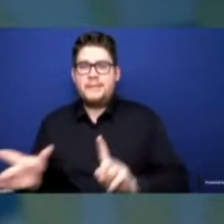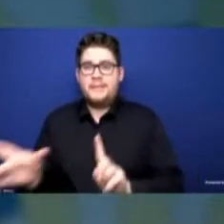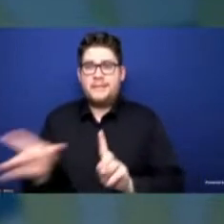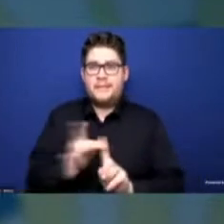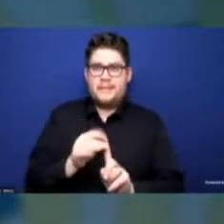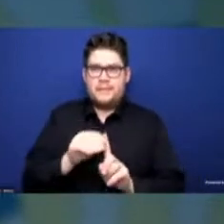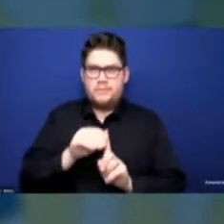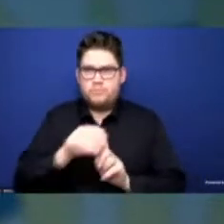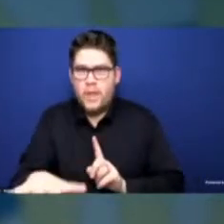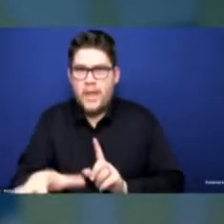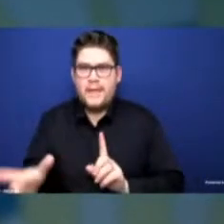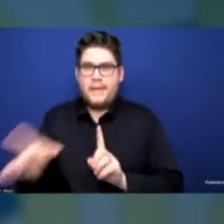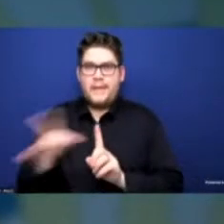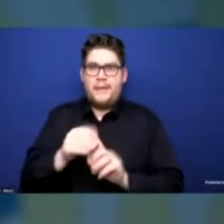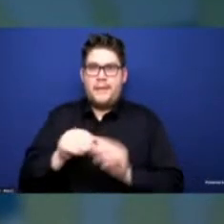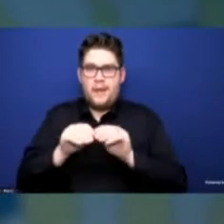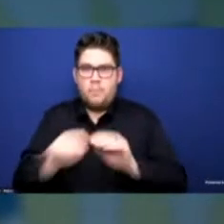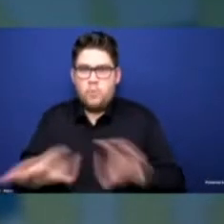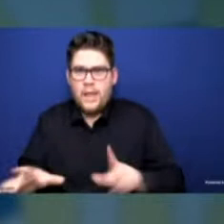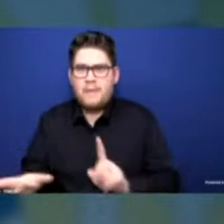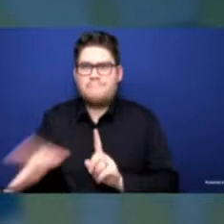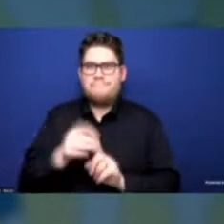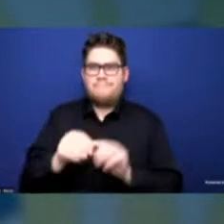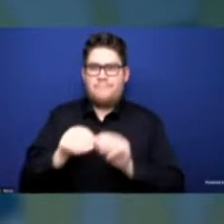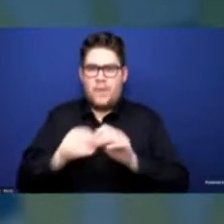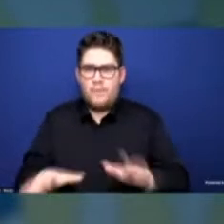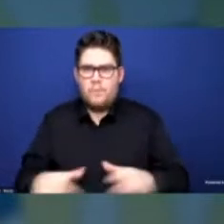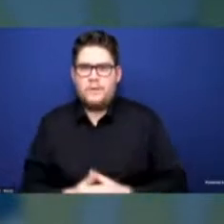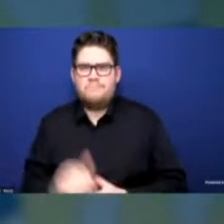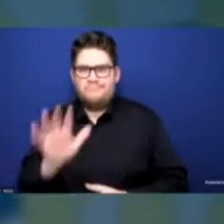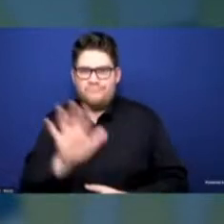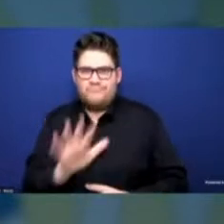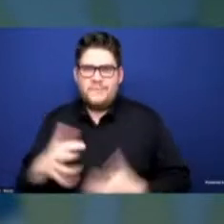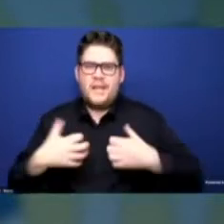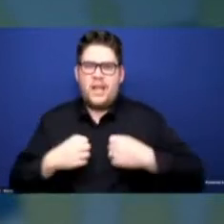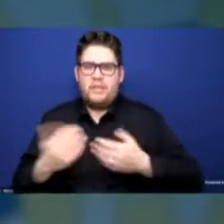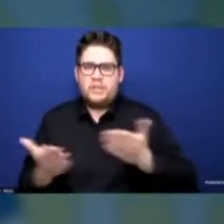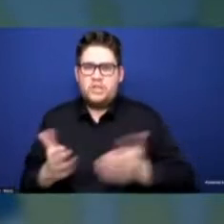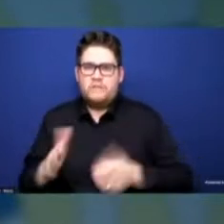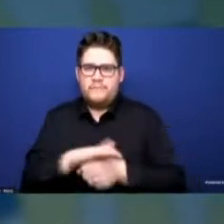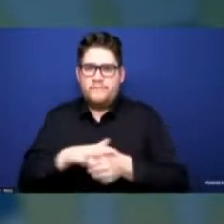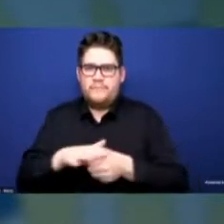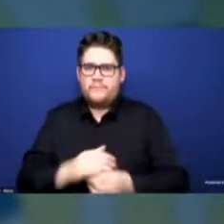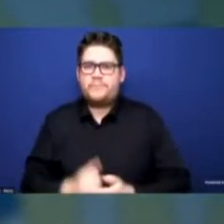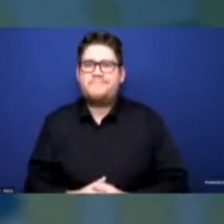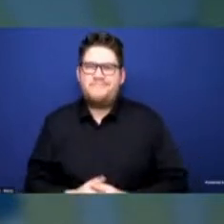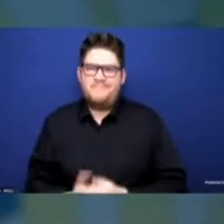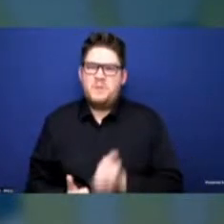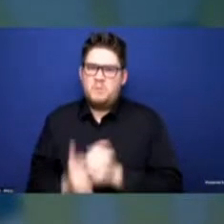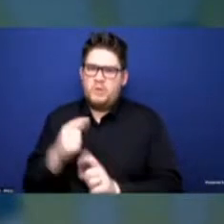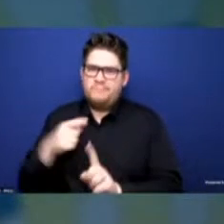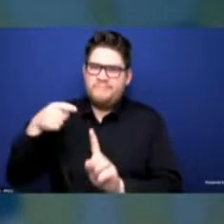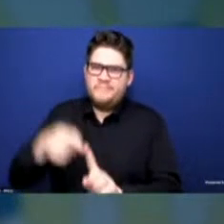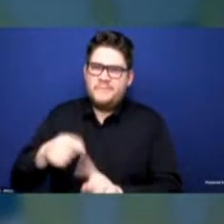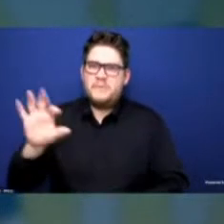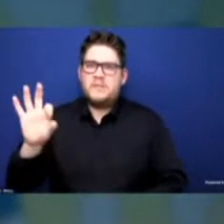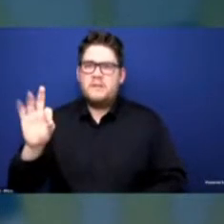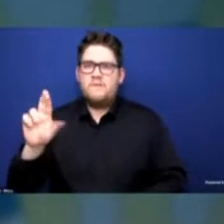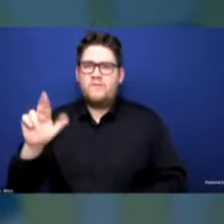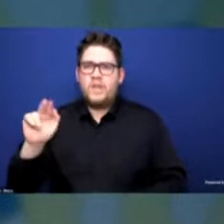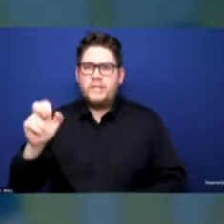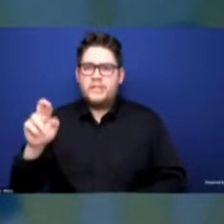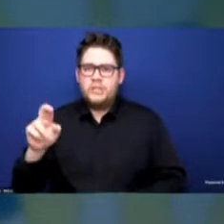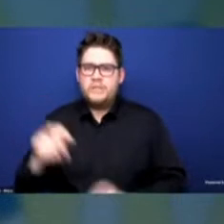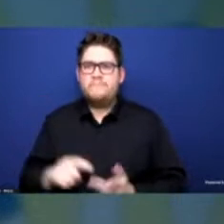HSDAs in our local health areas in the Fraser region, particularly in and around Surrey and the Tri-Cities area.